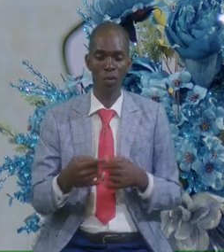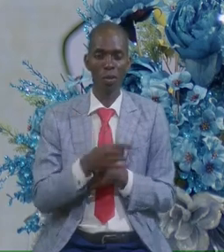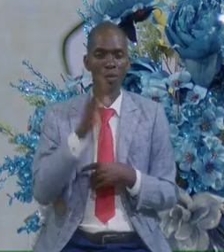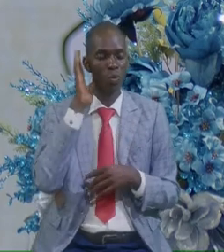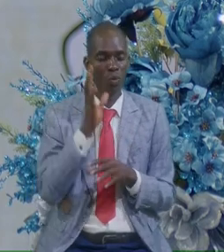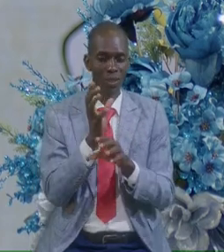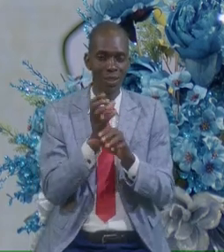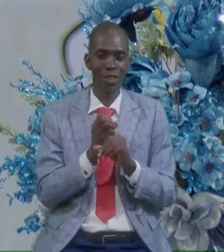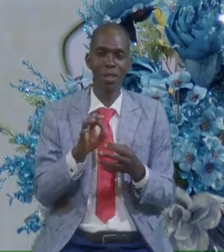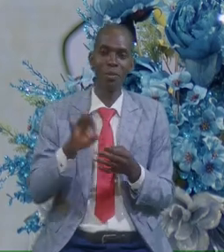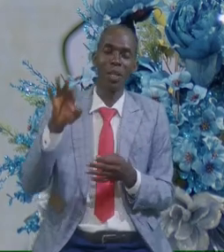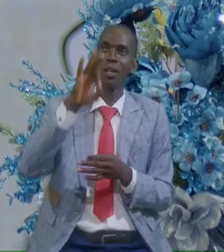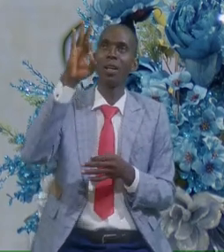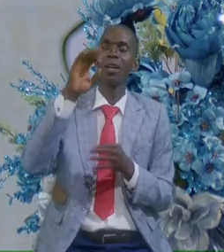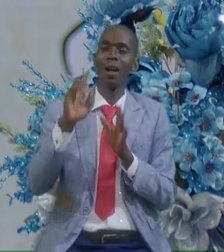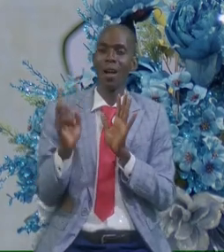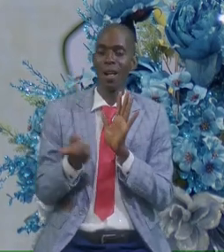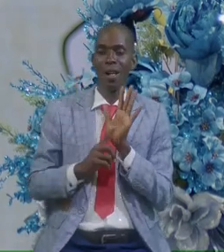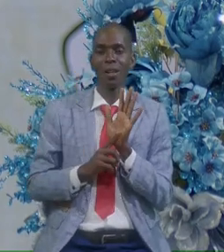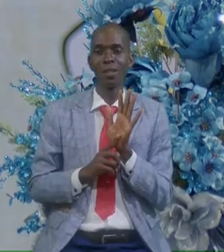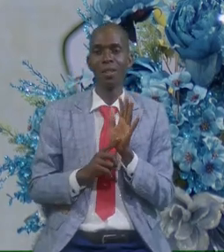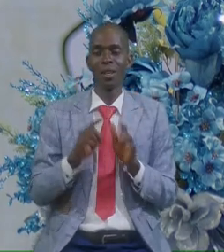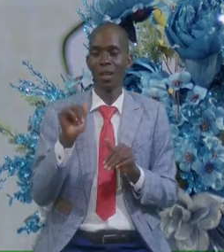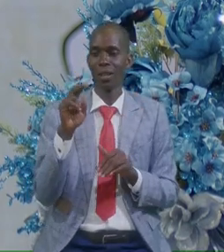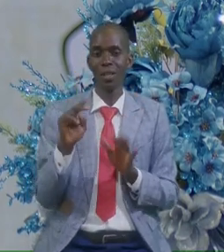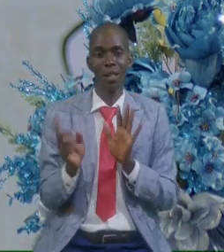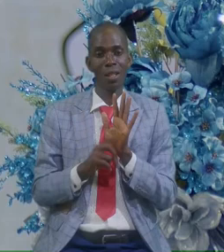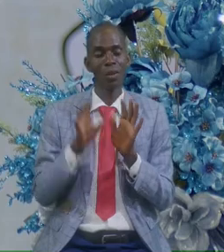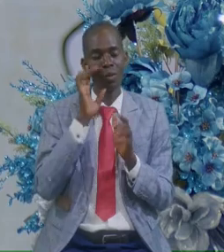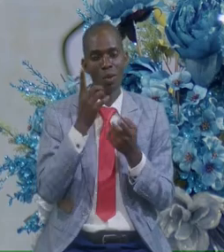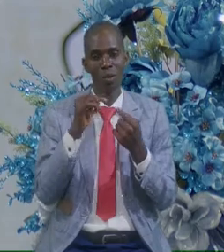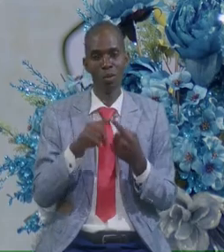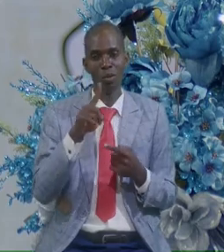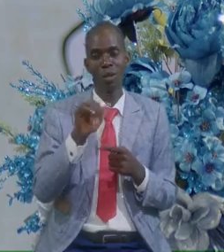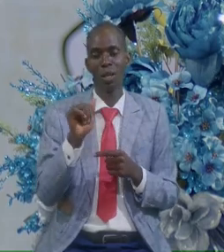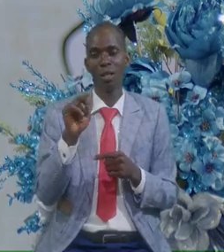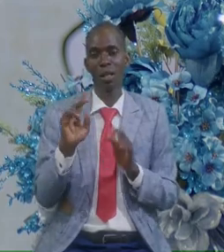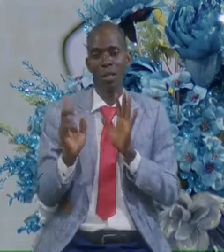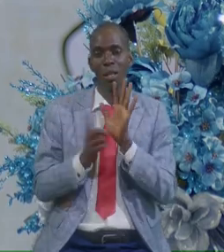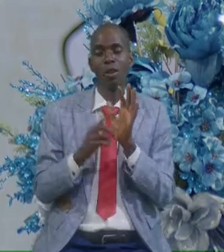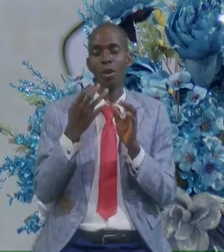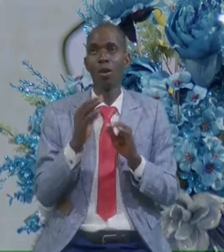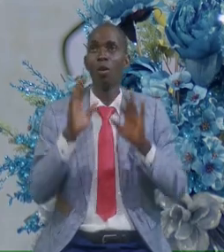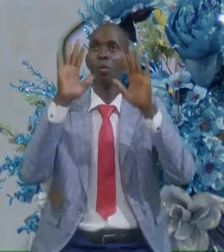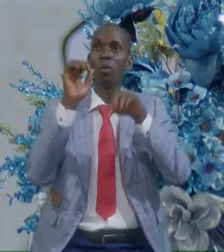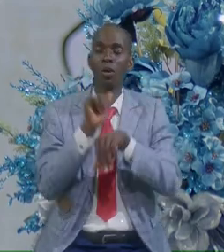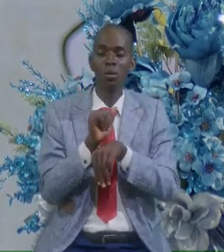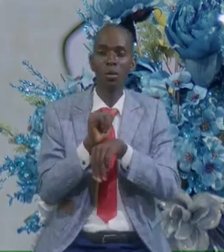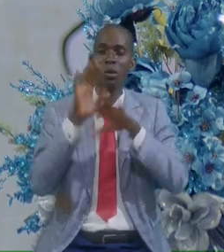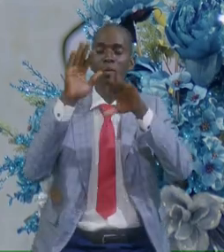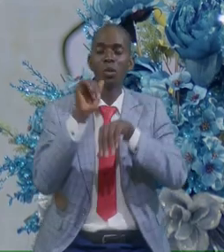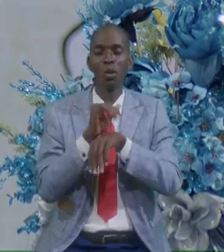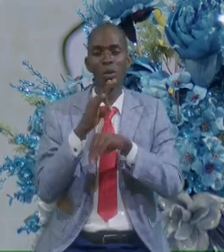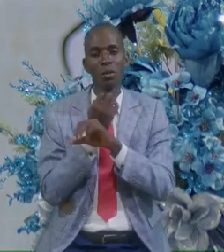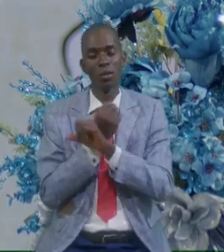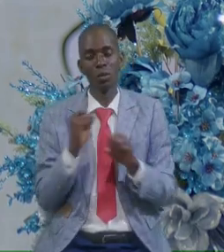alert. An alert will come to you. Alert of miracle. Miracle of salvation. Miracle of